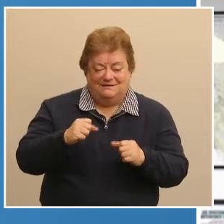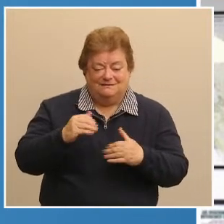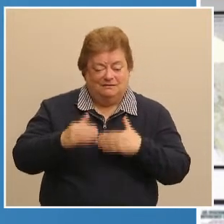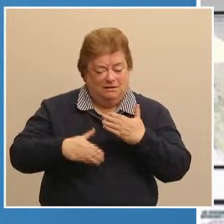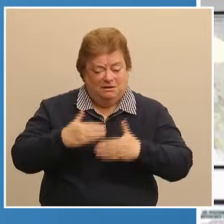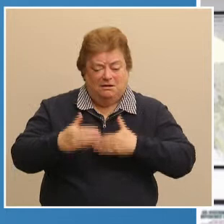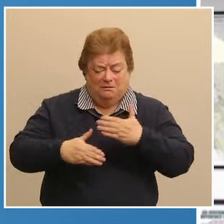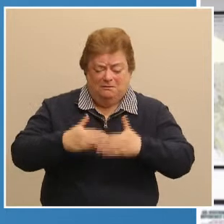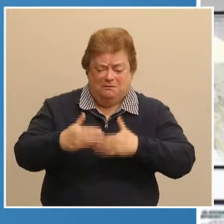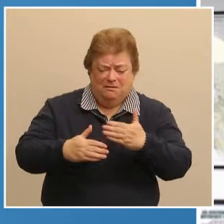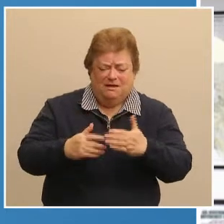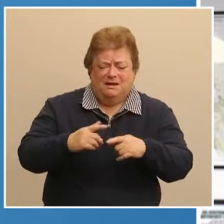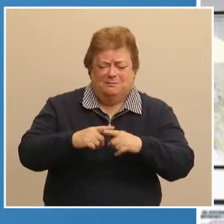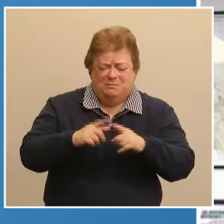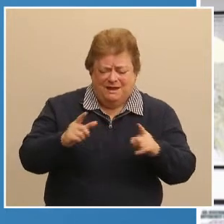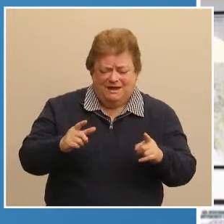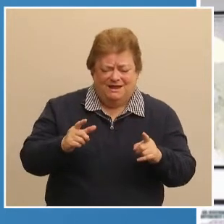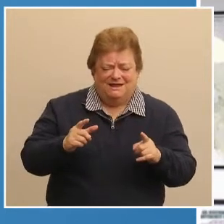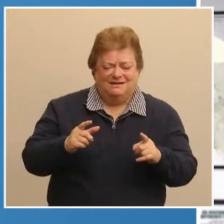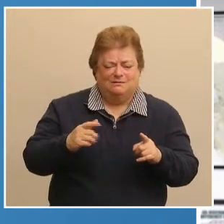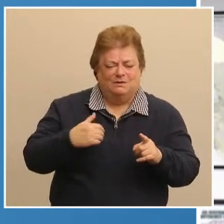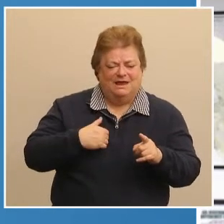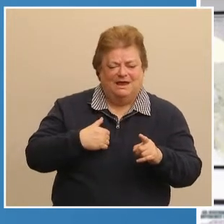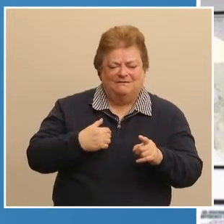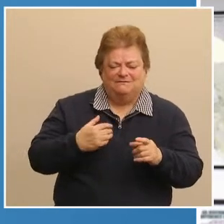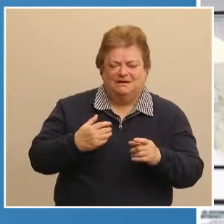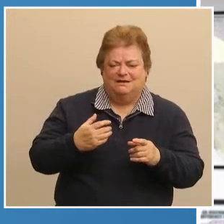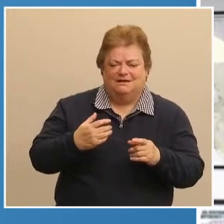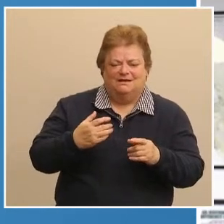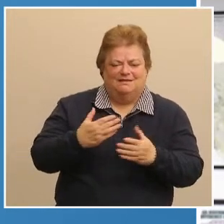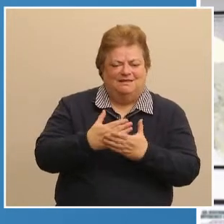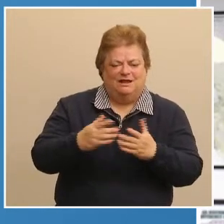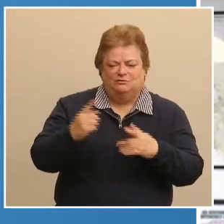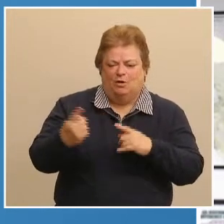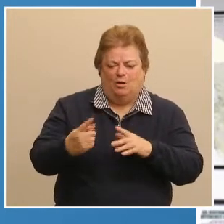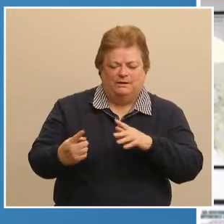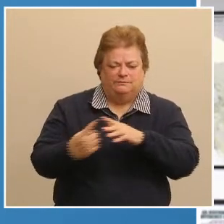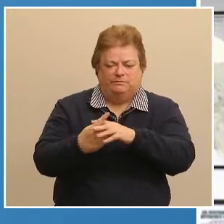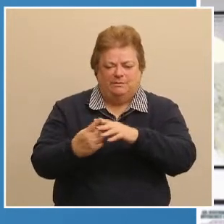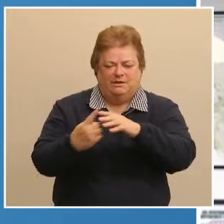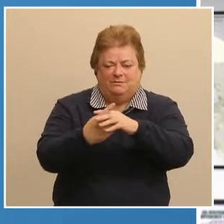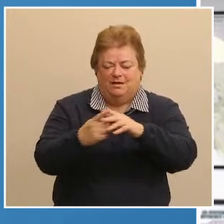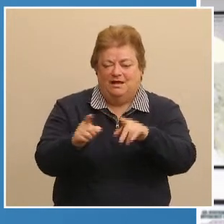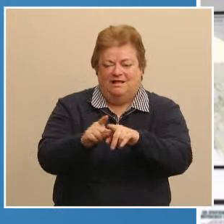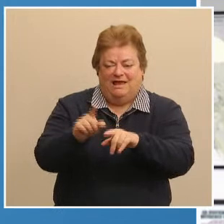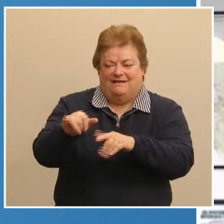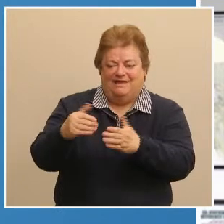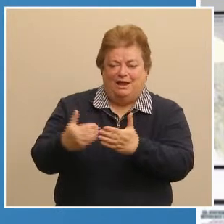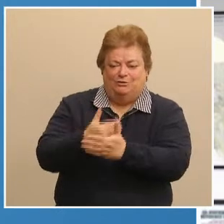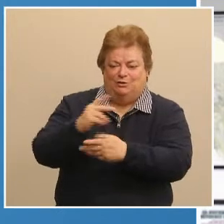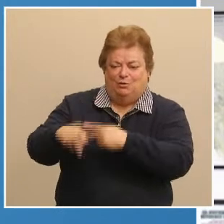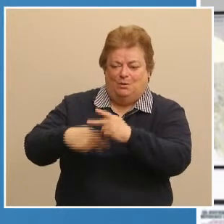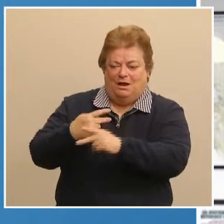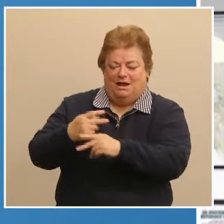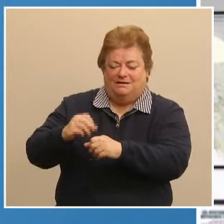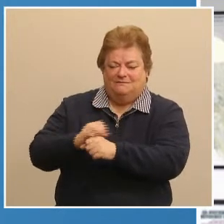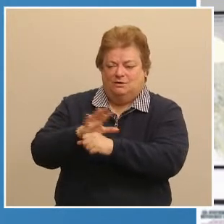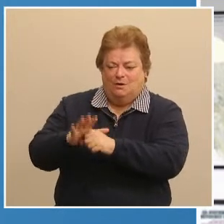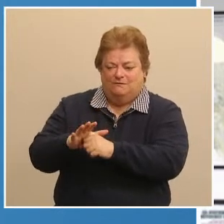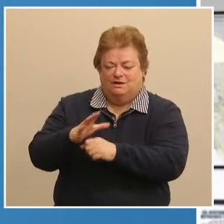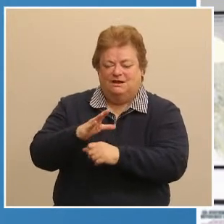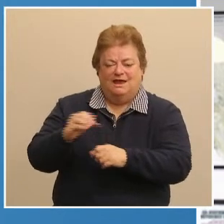now. But there are so many competing factors, including these new variants, increasing vaccination rates, and everything else,